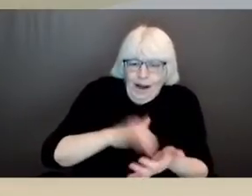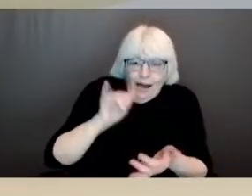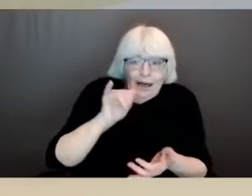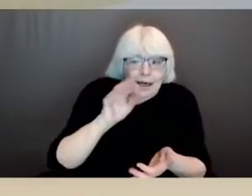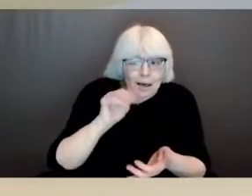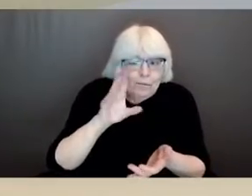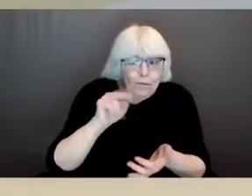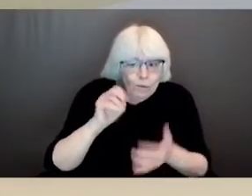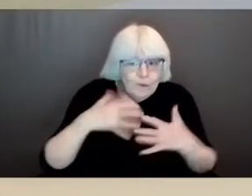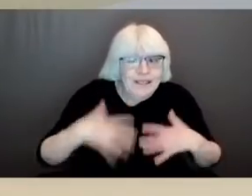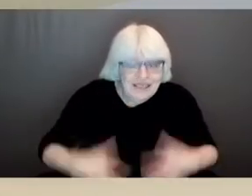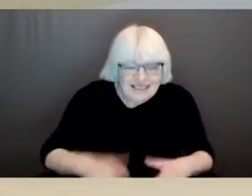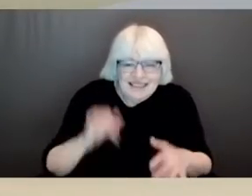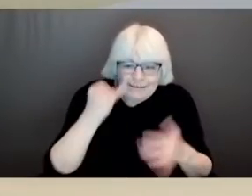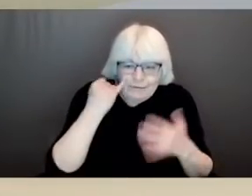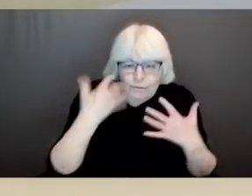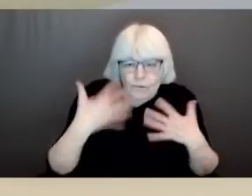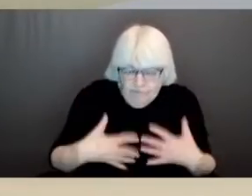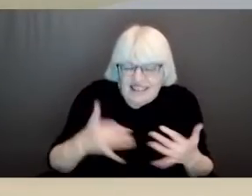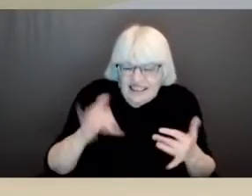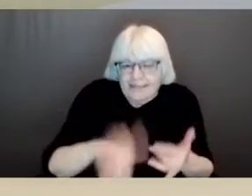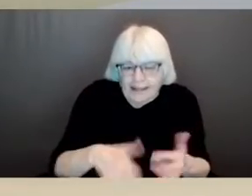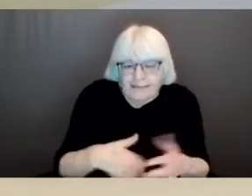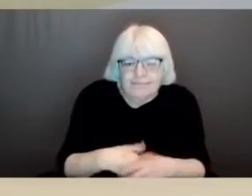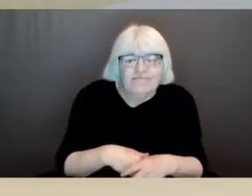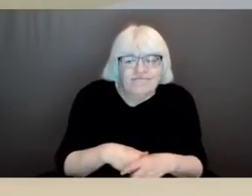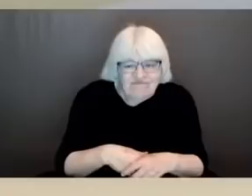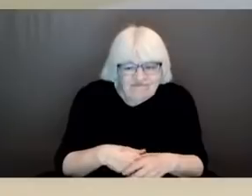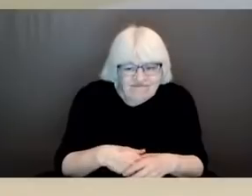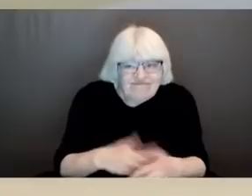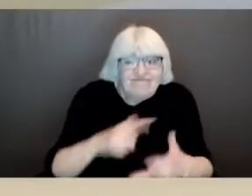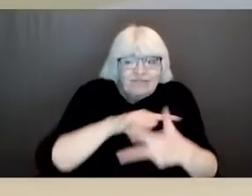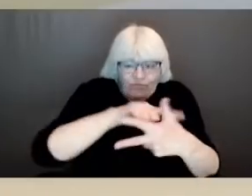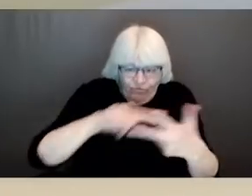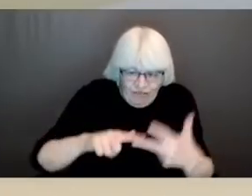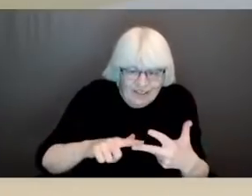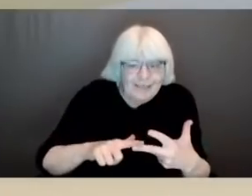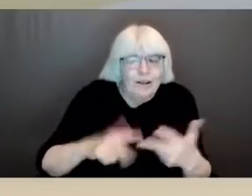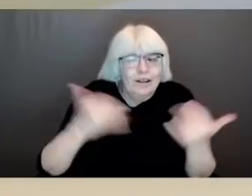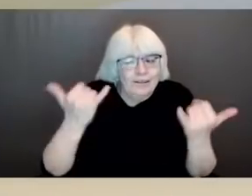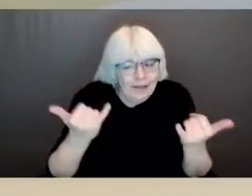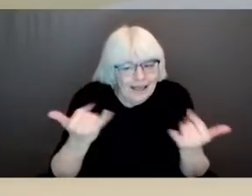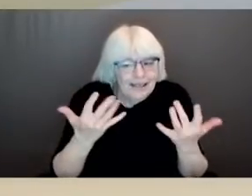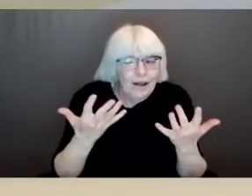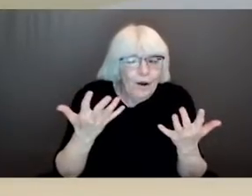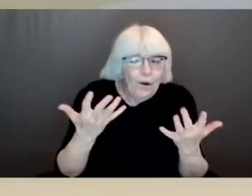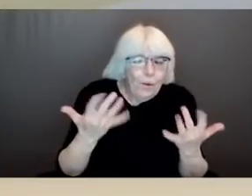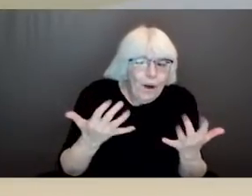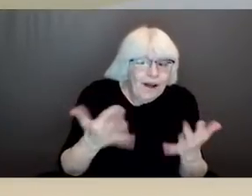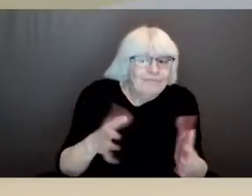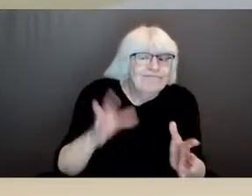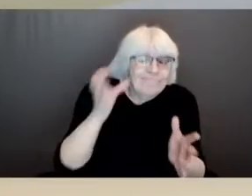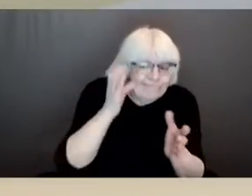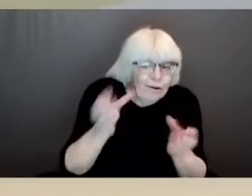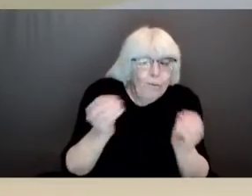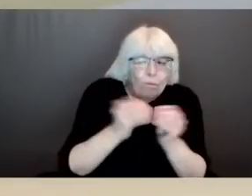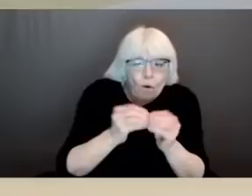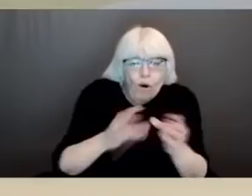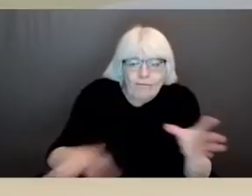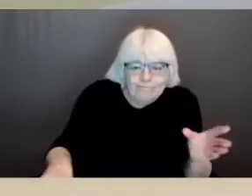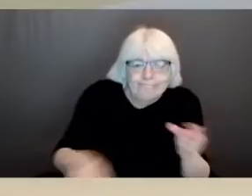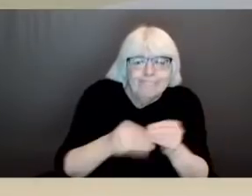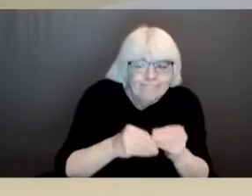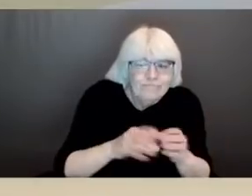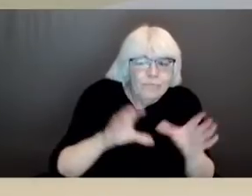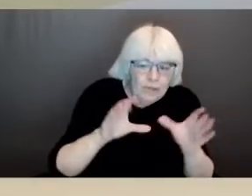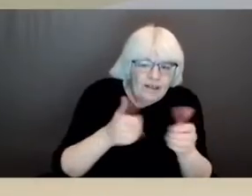we're waiting to hear about other groups that may be added to that booster recommendation by the end of the